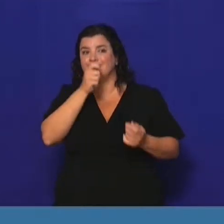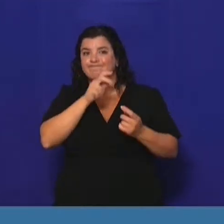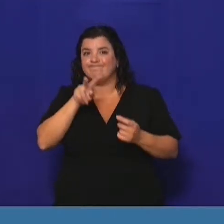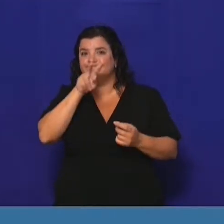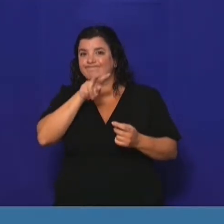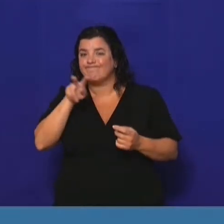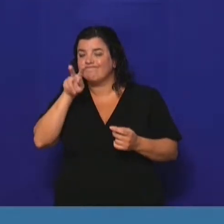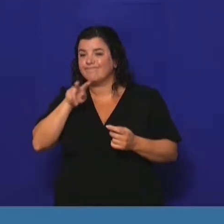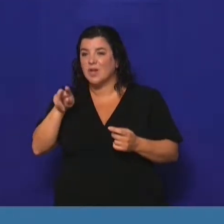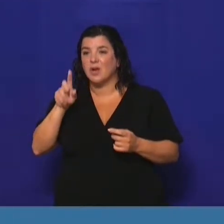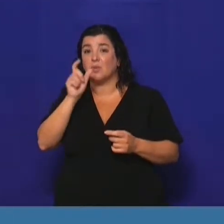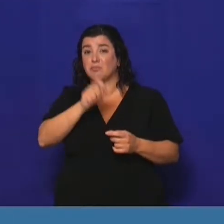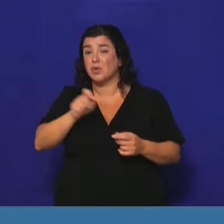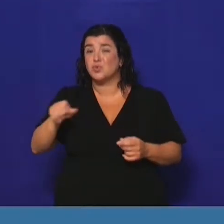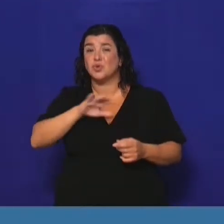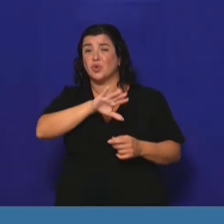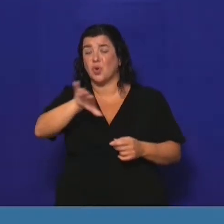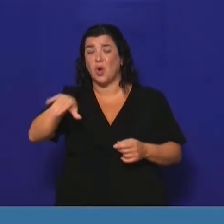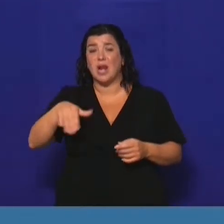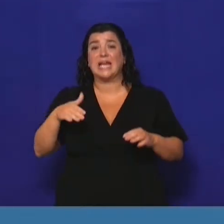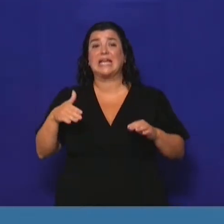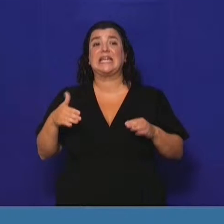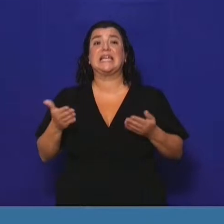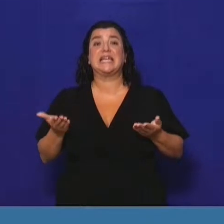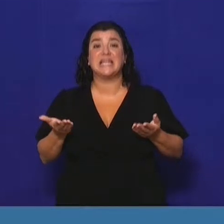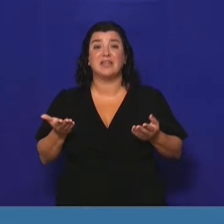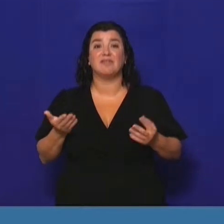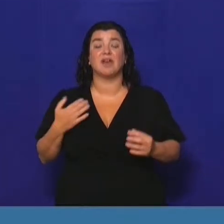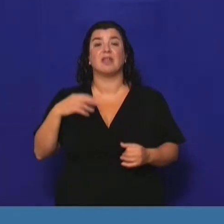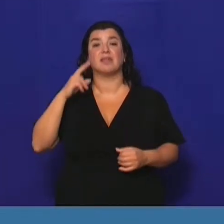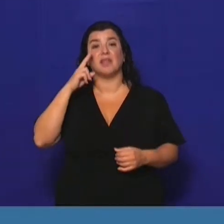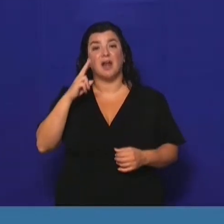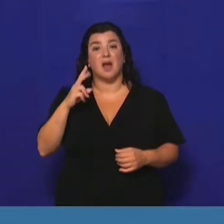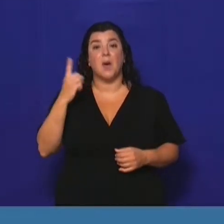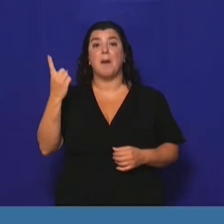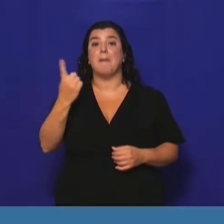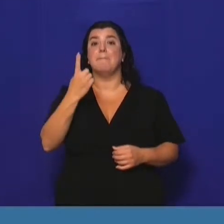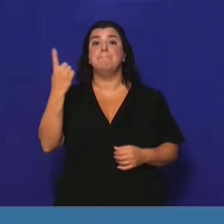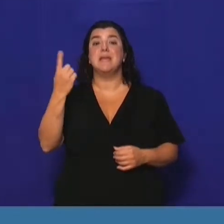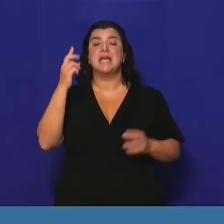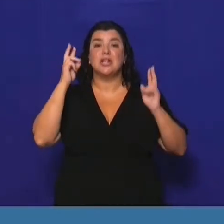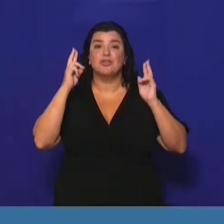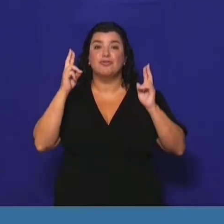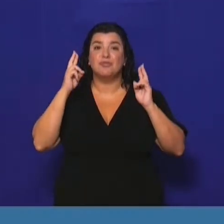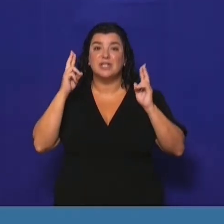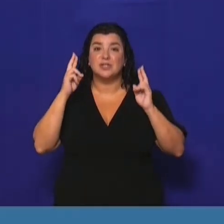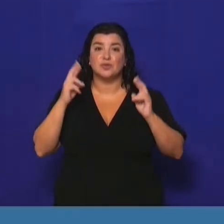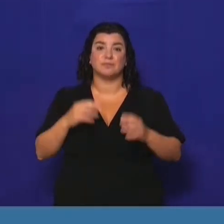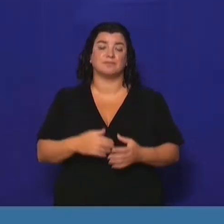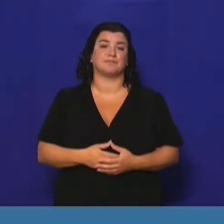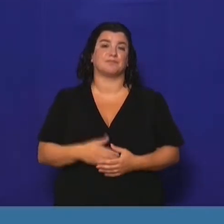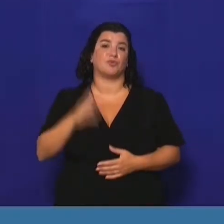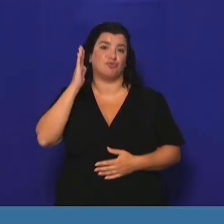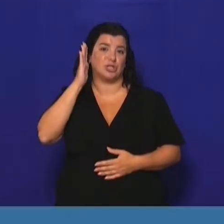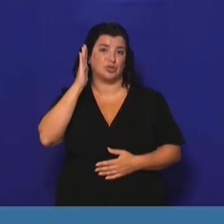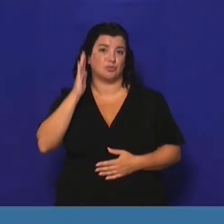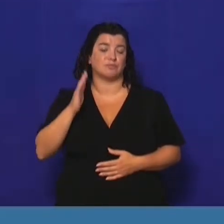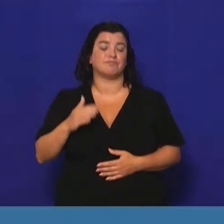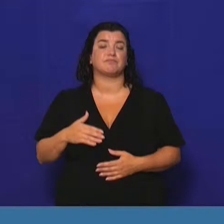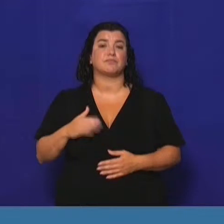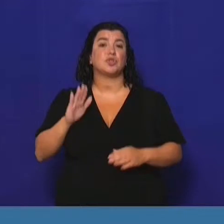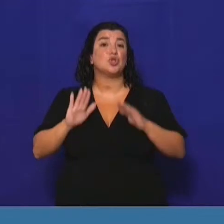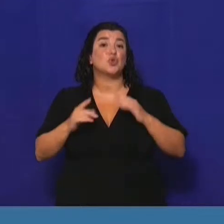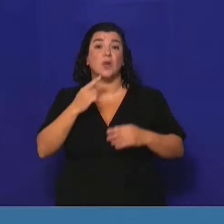każ speċifiku ta' kif aħna naraw min kien f'riskju skont kemm l-età ta' tfal kif